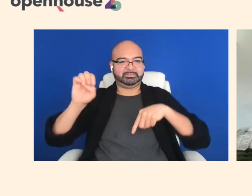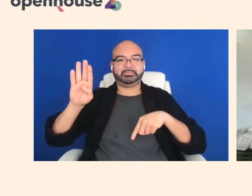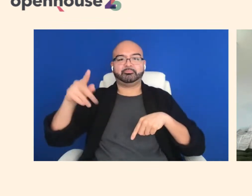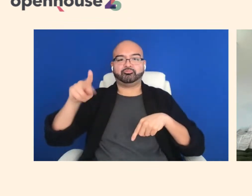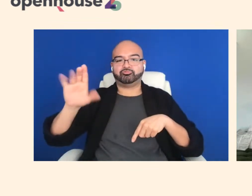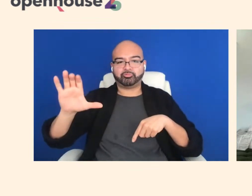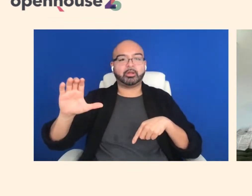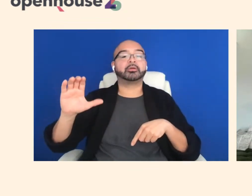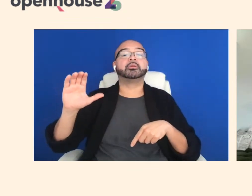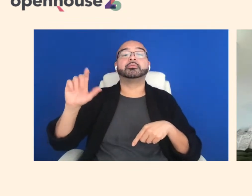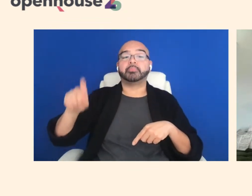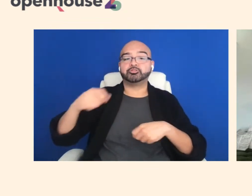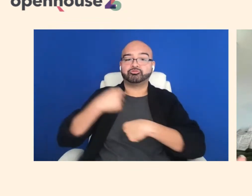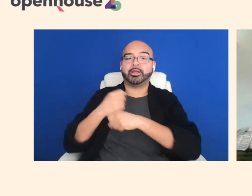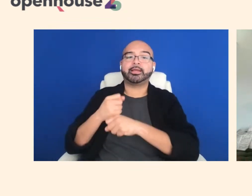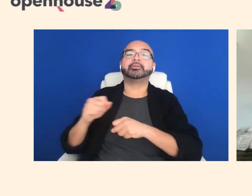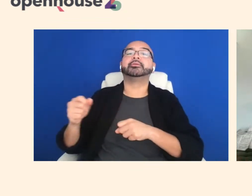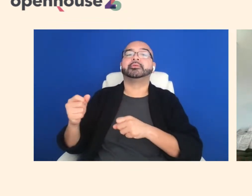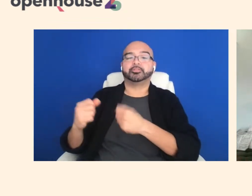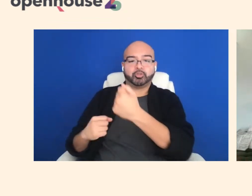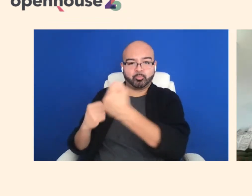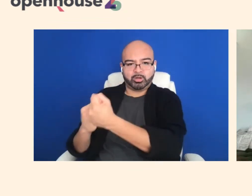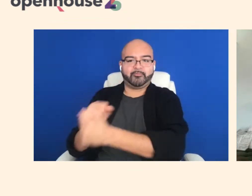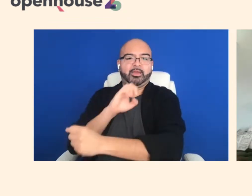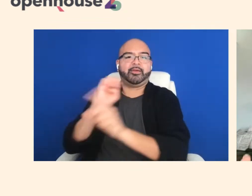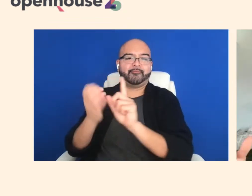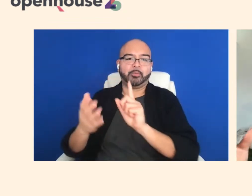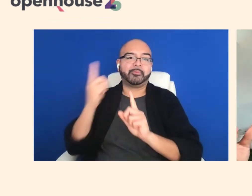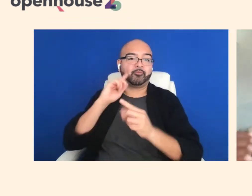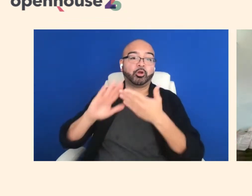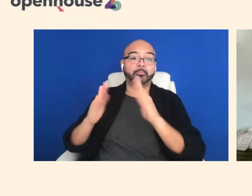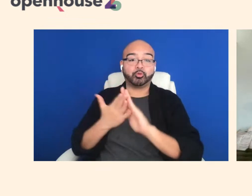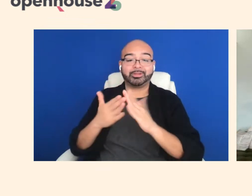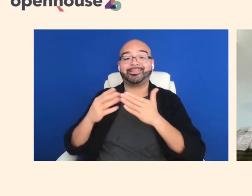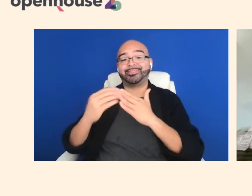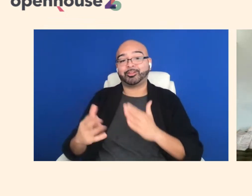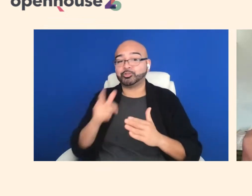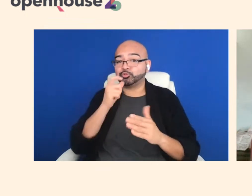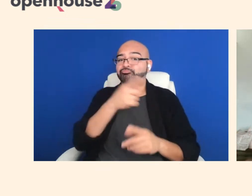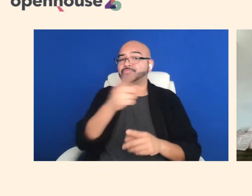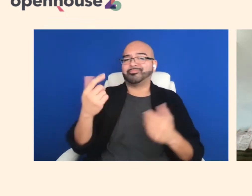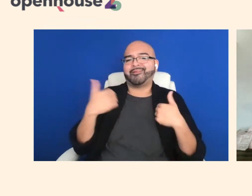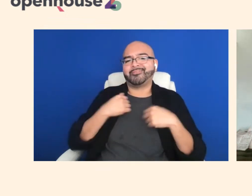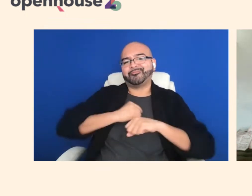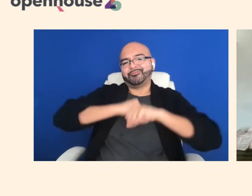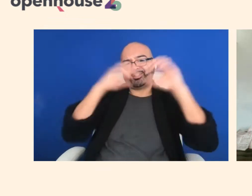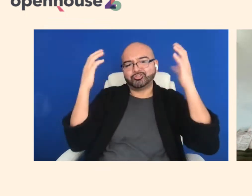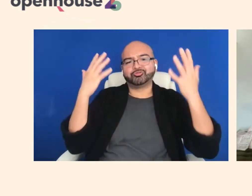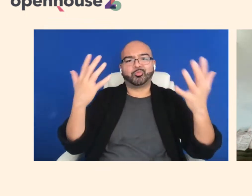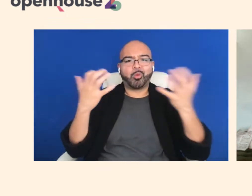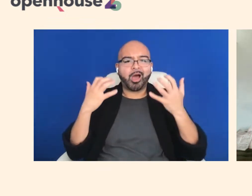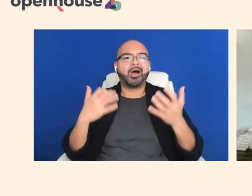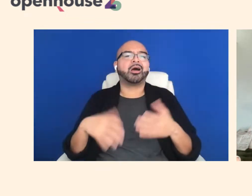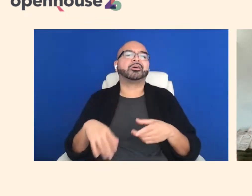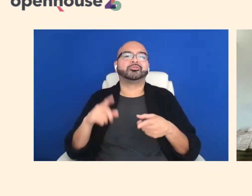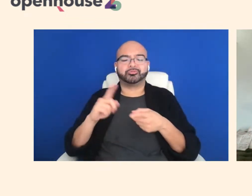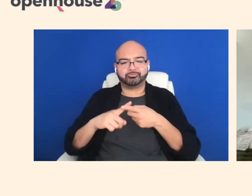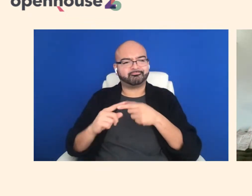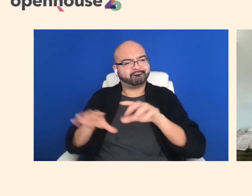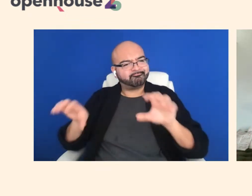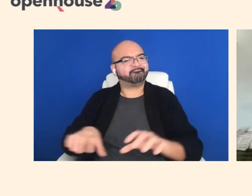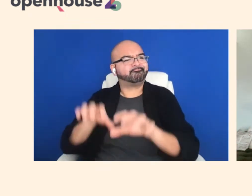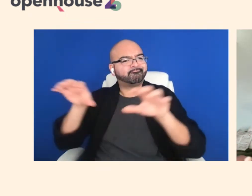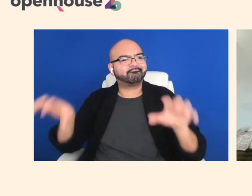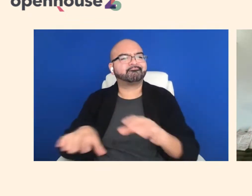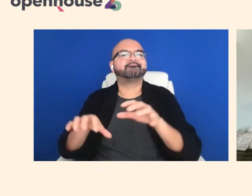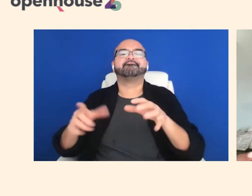enabling environment for the community leaders who really want, who have the vision to be the vehicle for it, to mm, gather